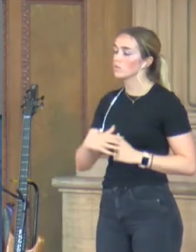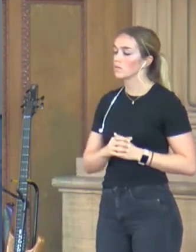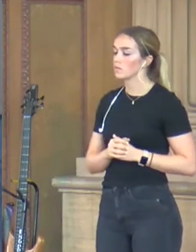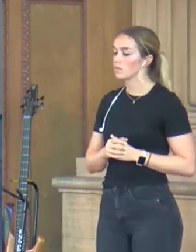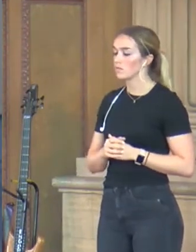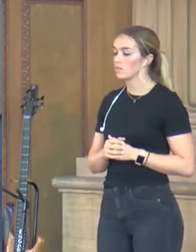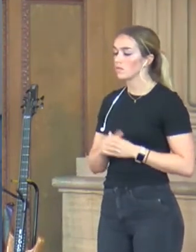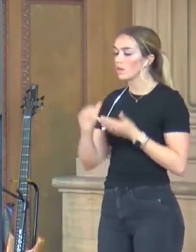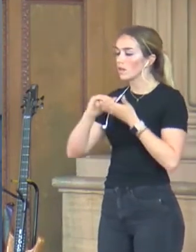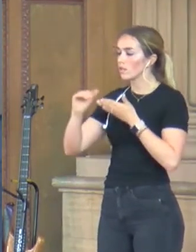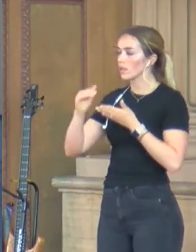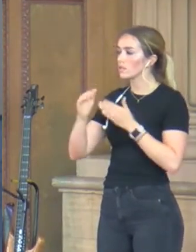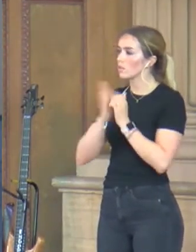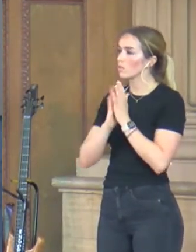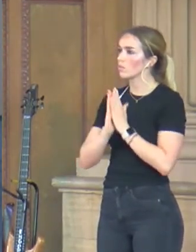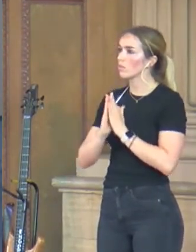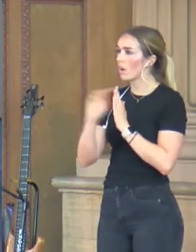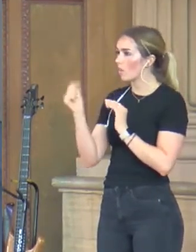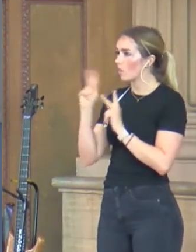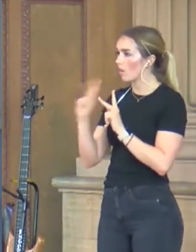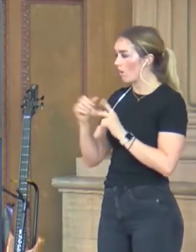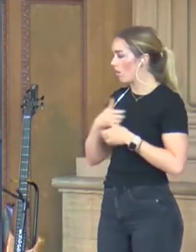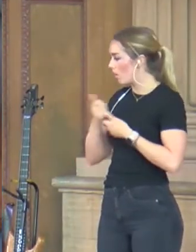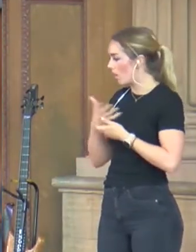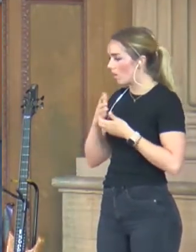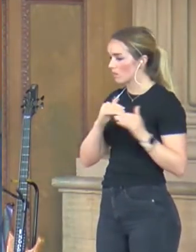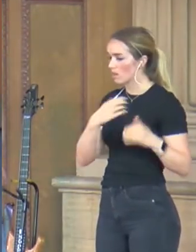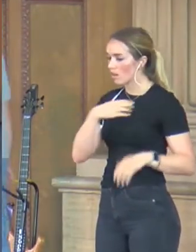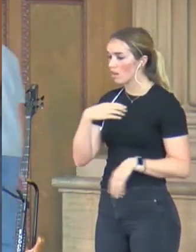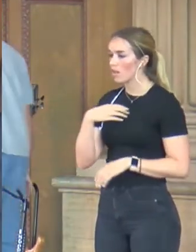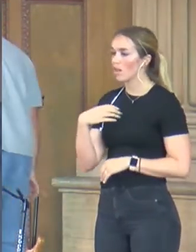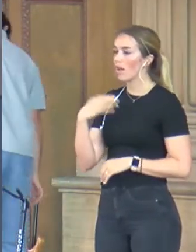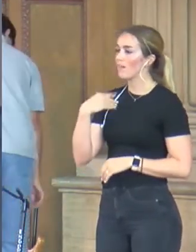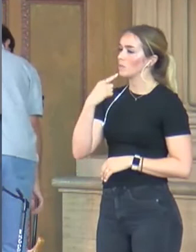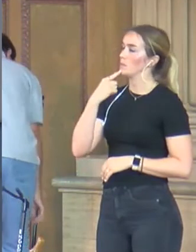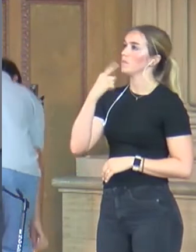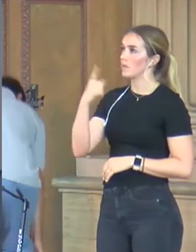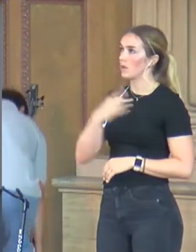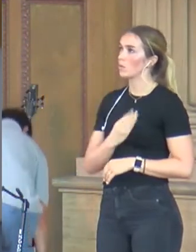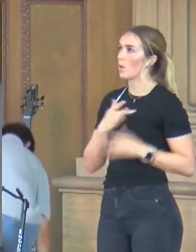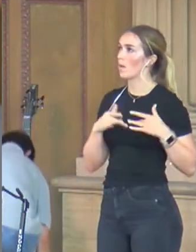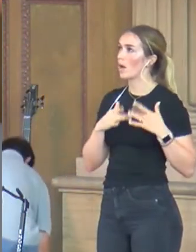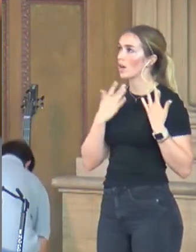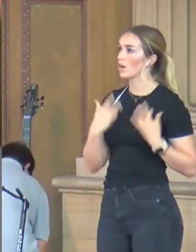forgive us for praying to everyone else about our problems and allowing bitterness against you to grow in us.